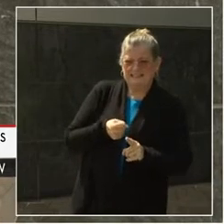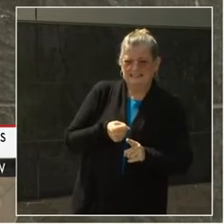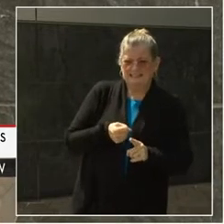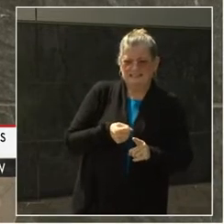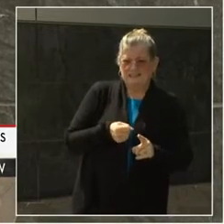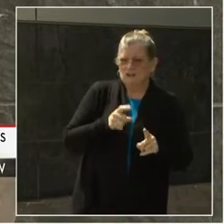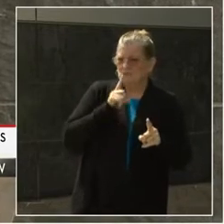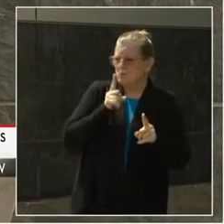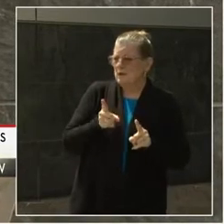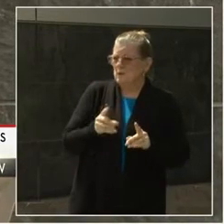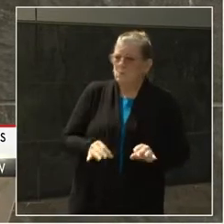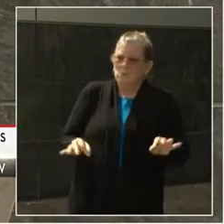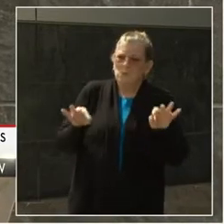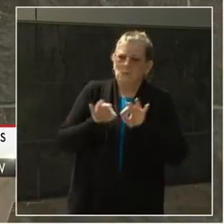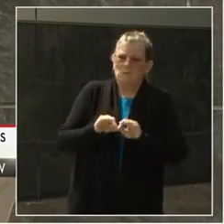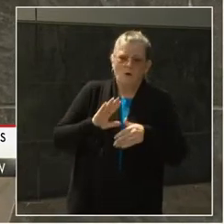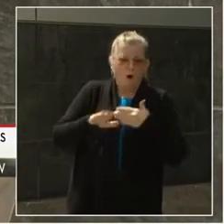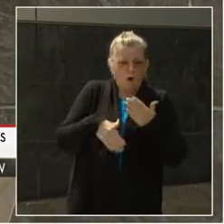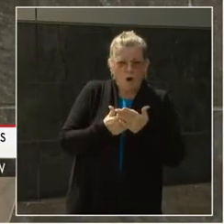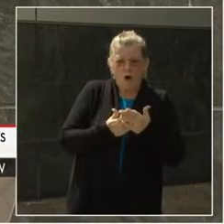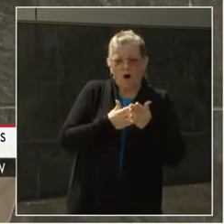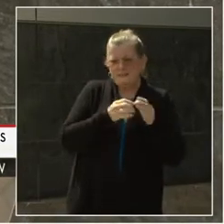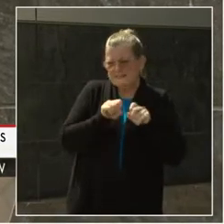prepared to deal with all calls.